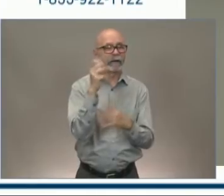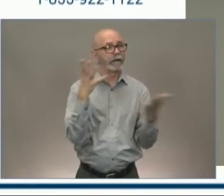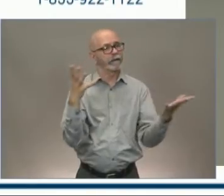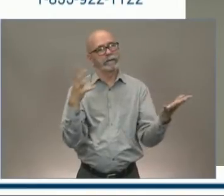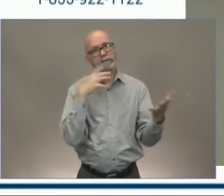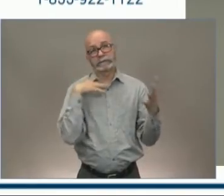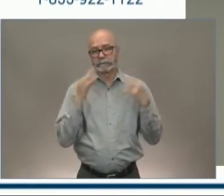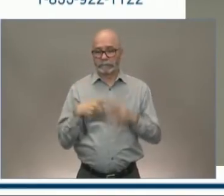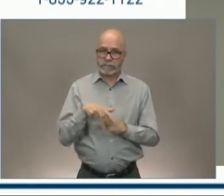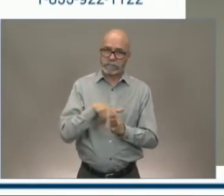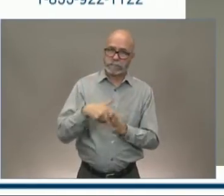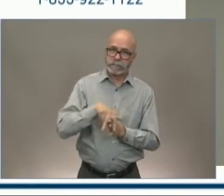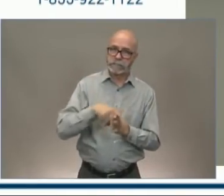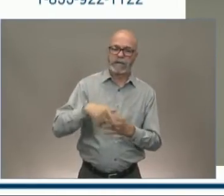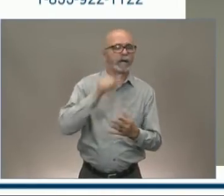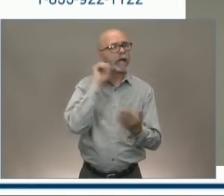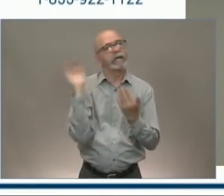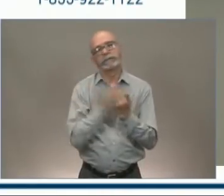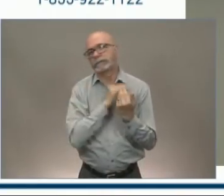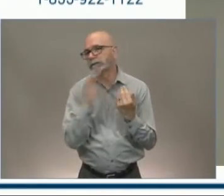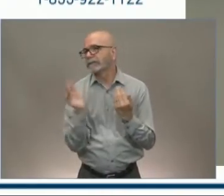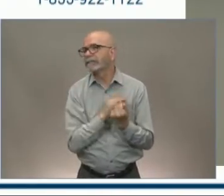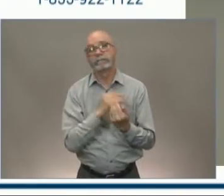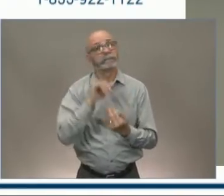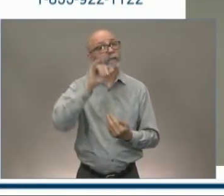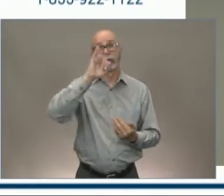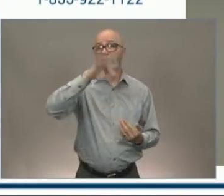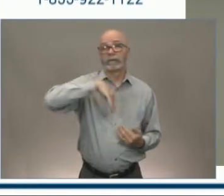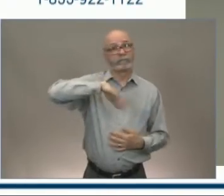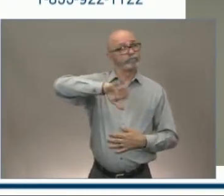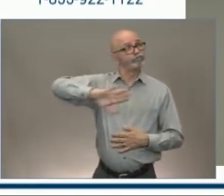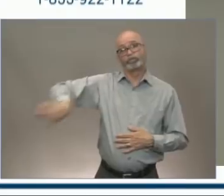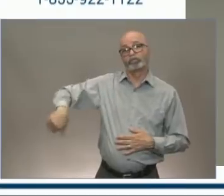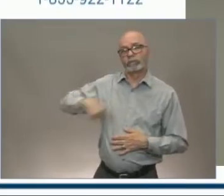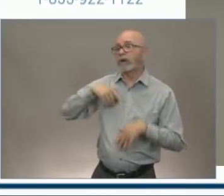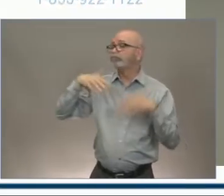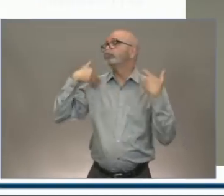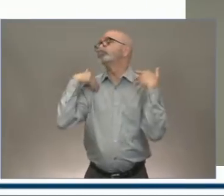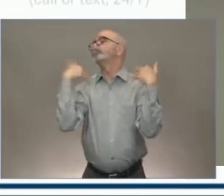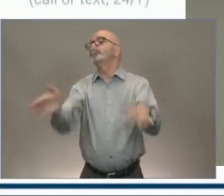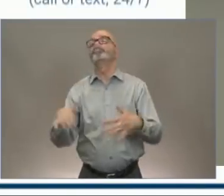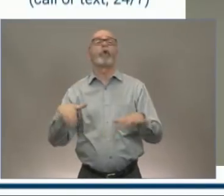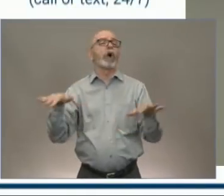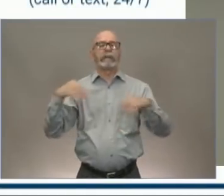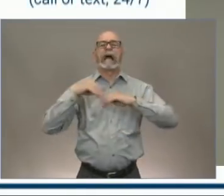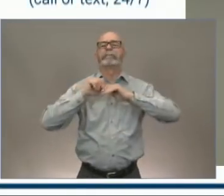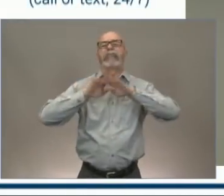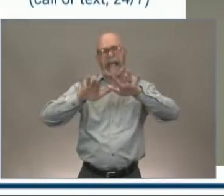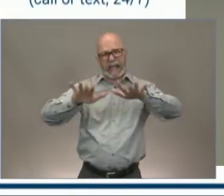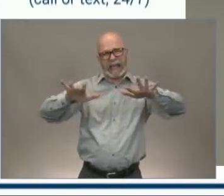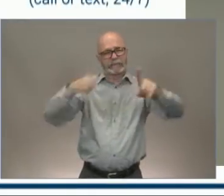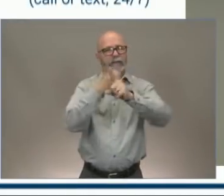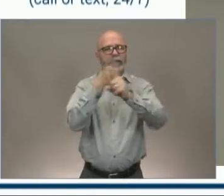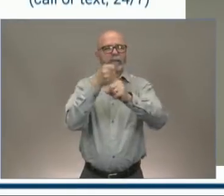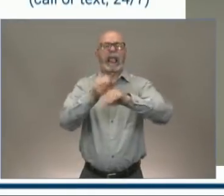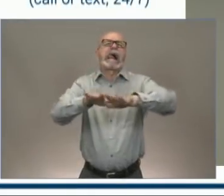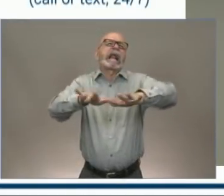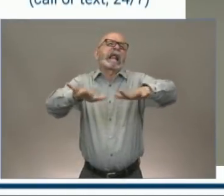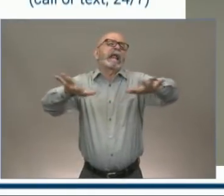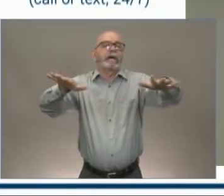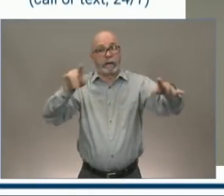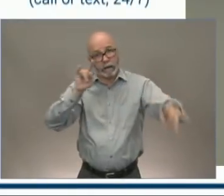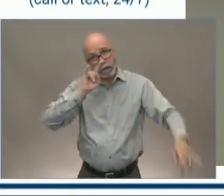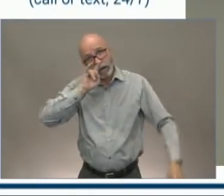you allow COVID-19 to spread widely in the community, and what that means to